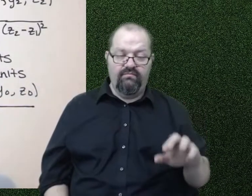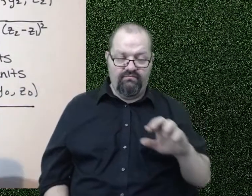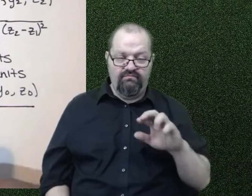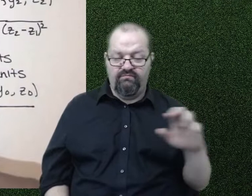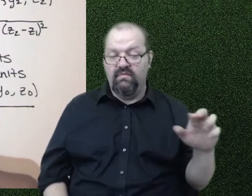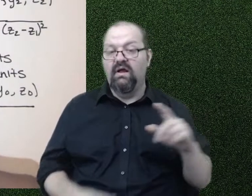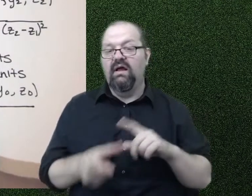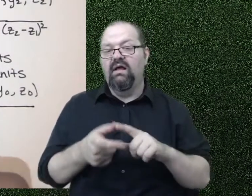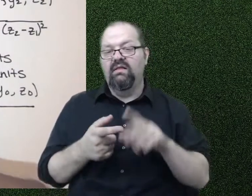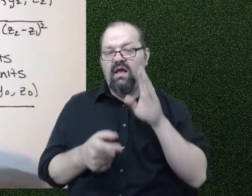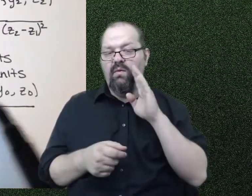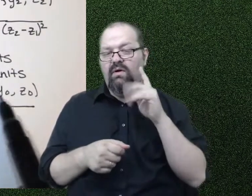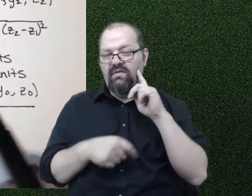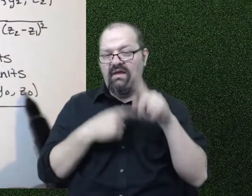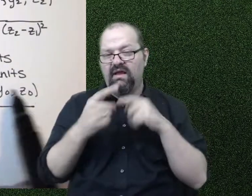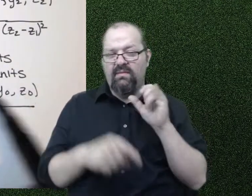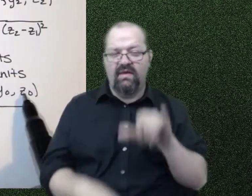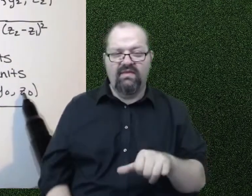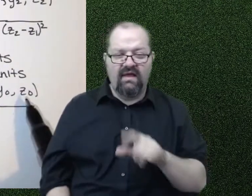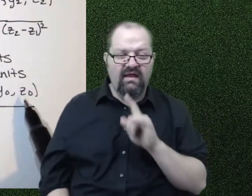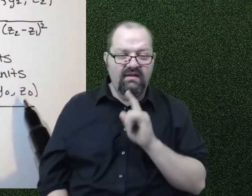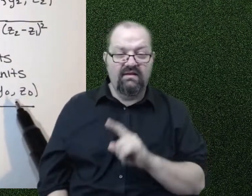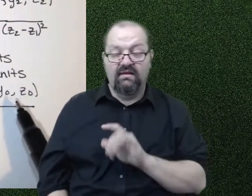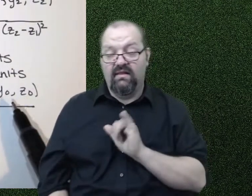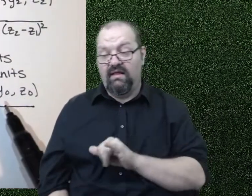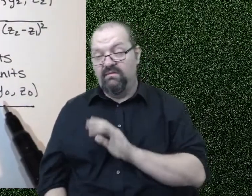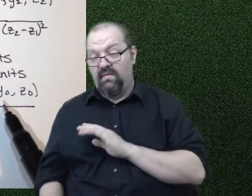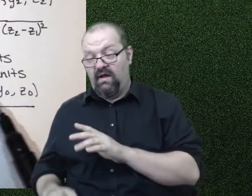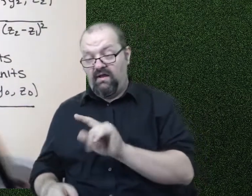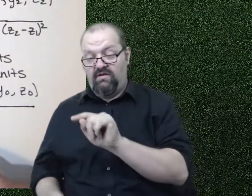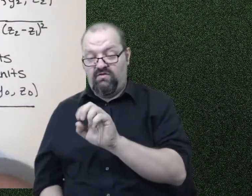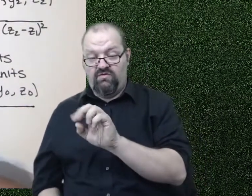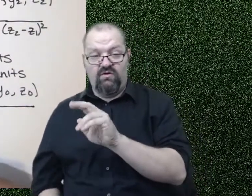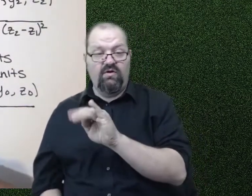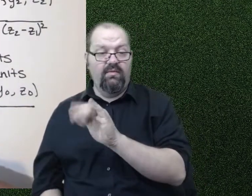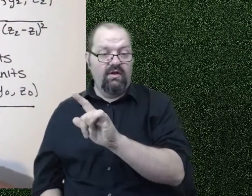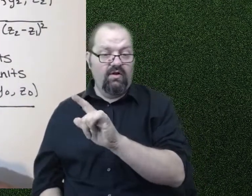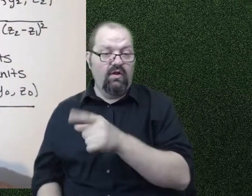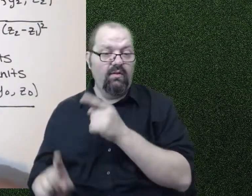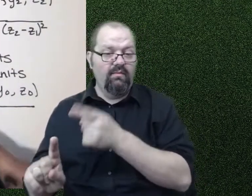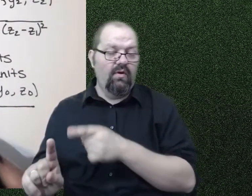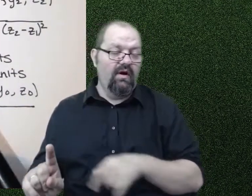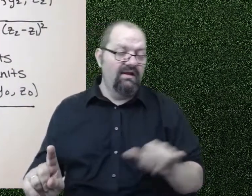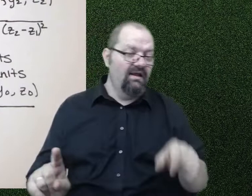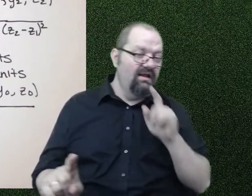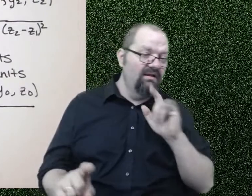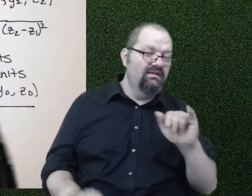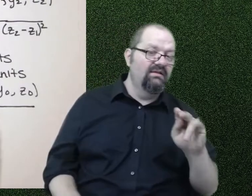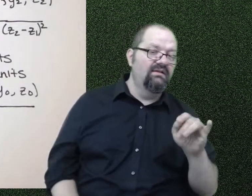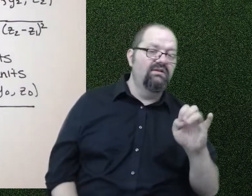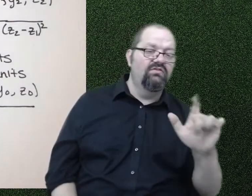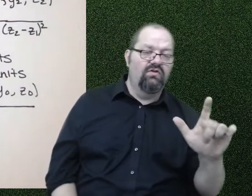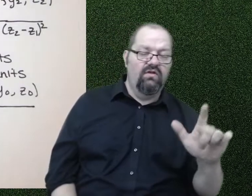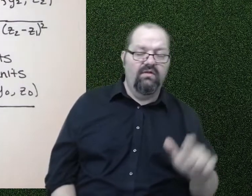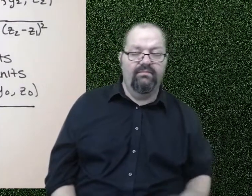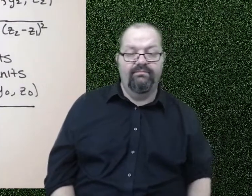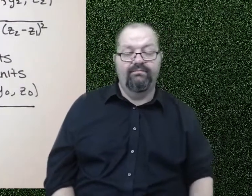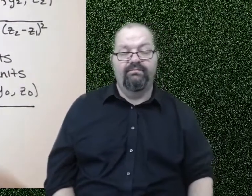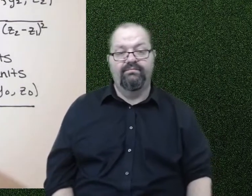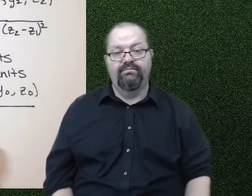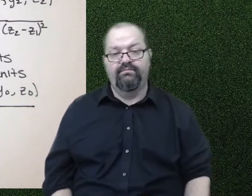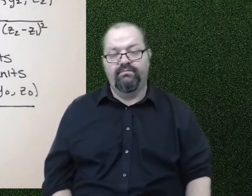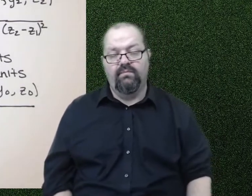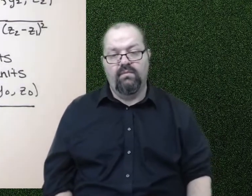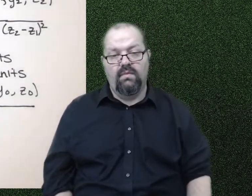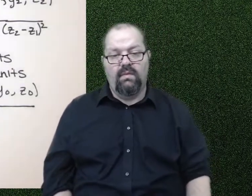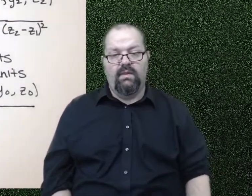and I'm going to think of this as my terminal point, and that is my initial on my vector. It's going from the center of the sphere out to a point on the